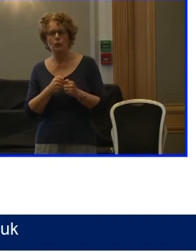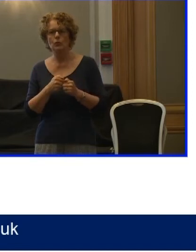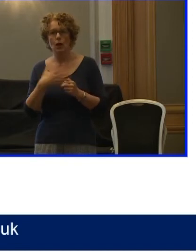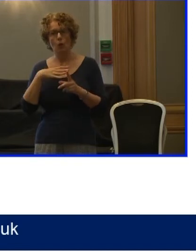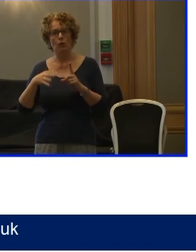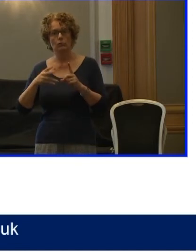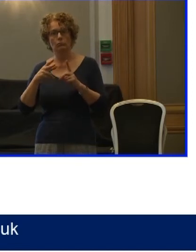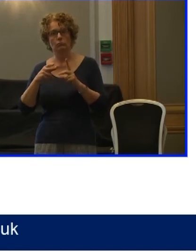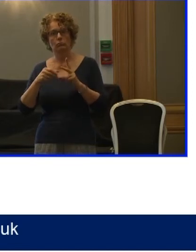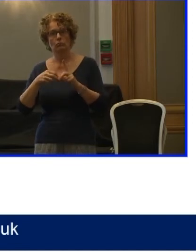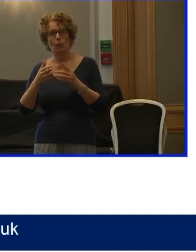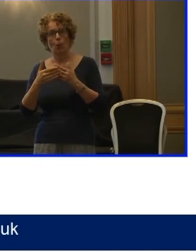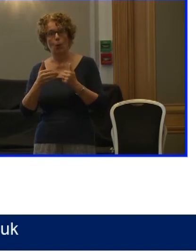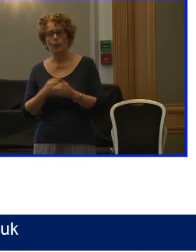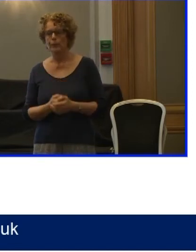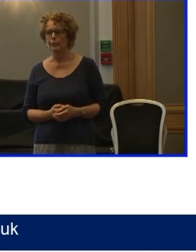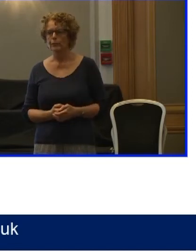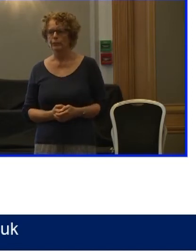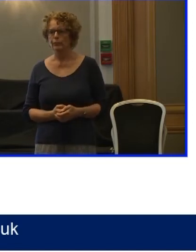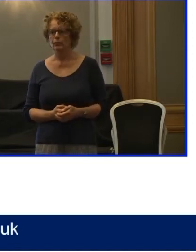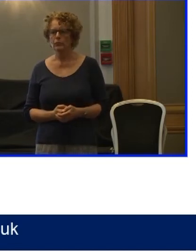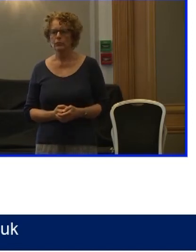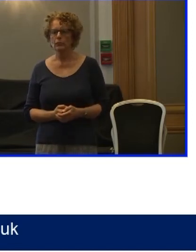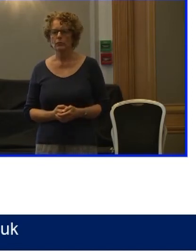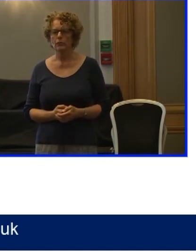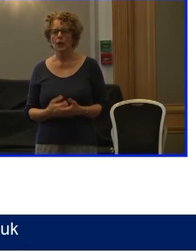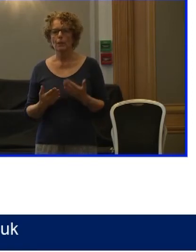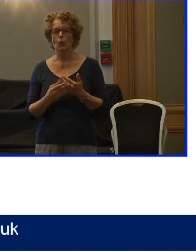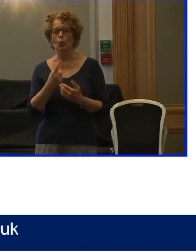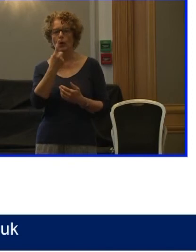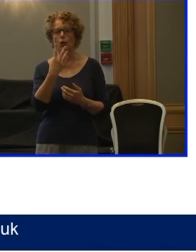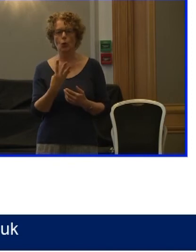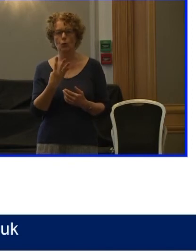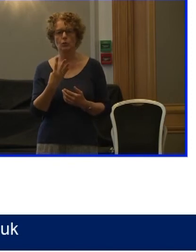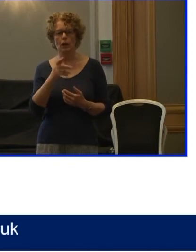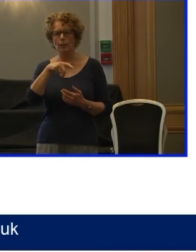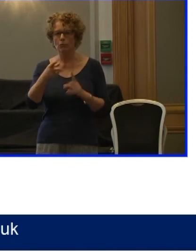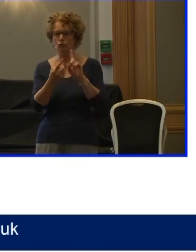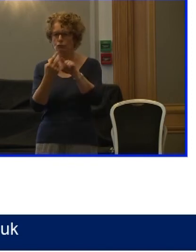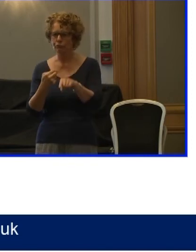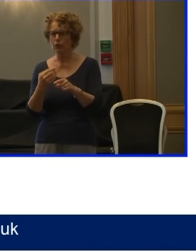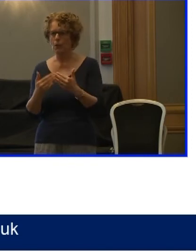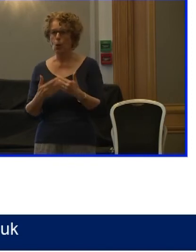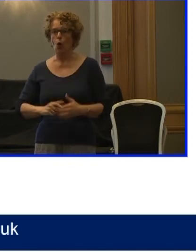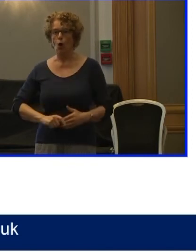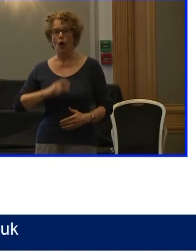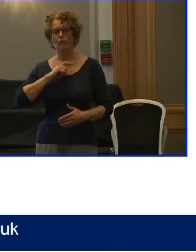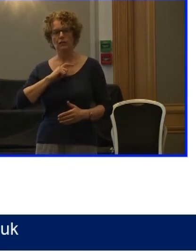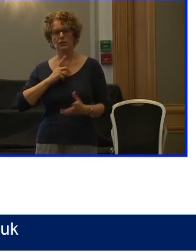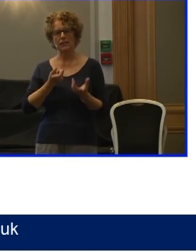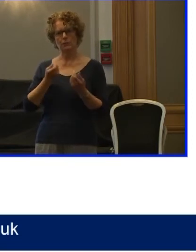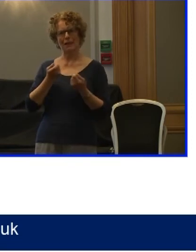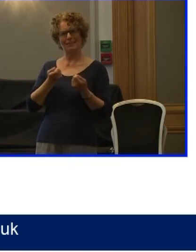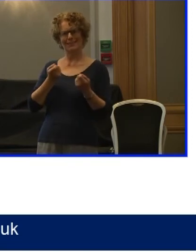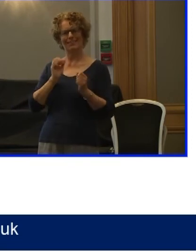increase that. Also, over a quarter of our community who responded have a greater confidence in managing their sight